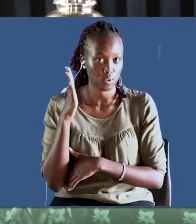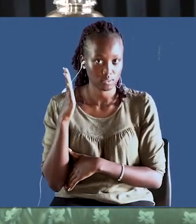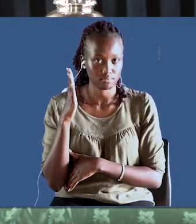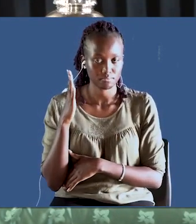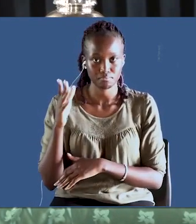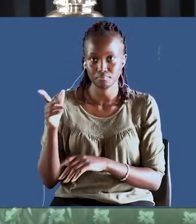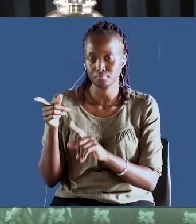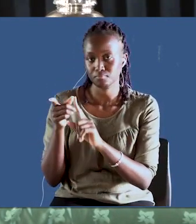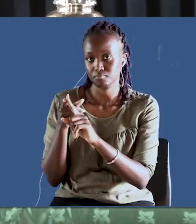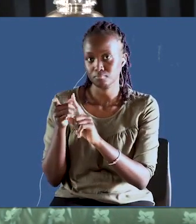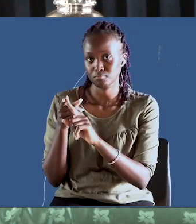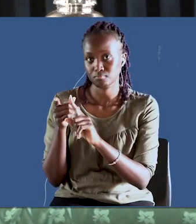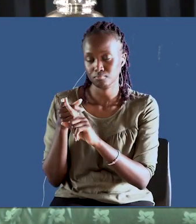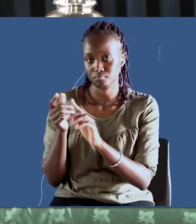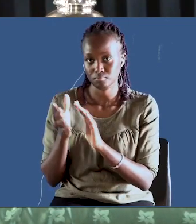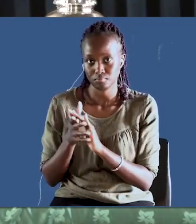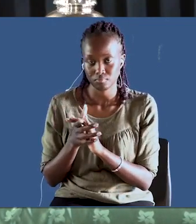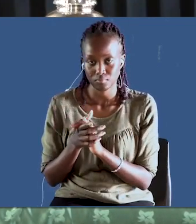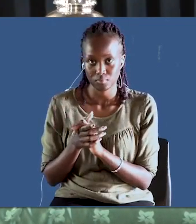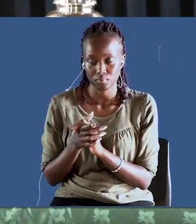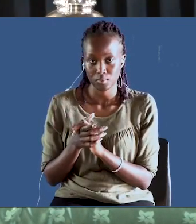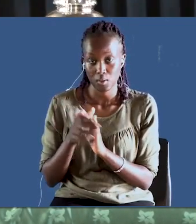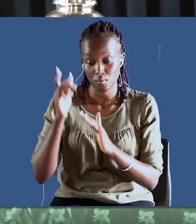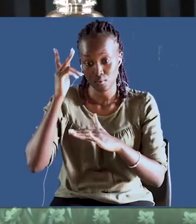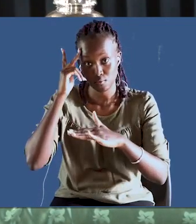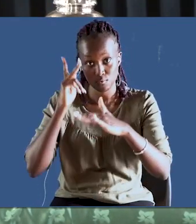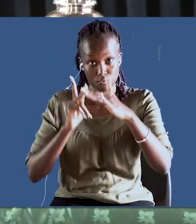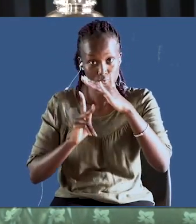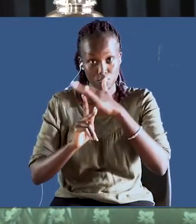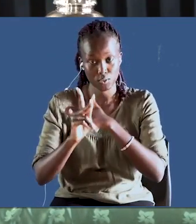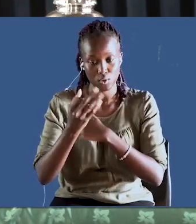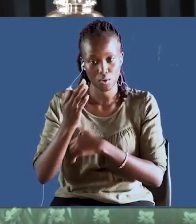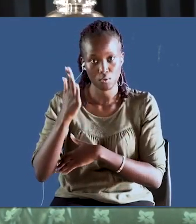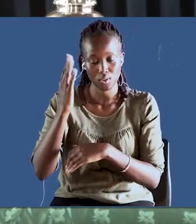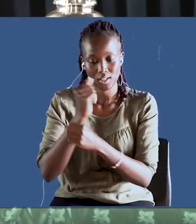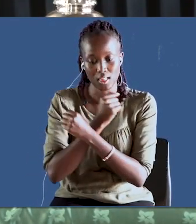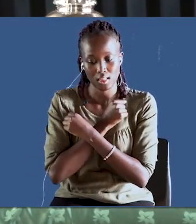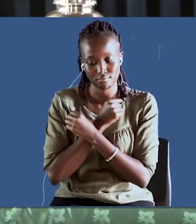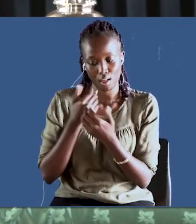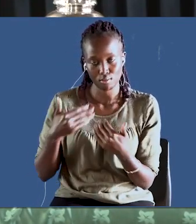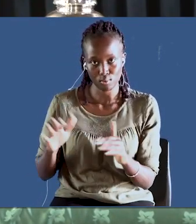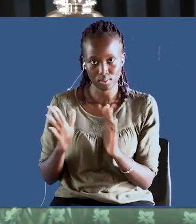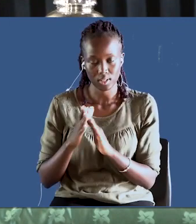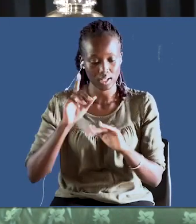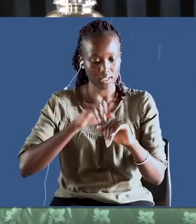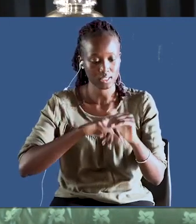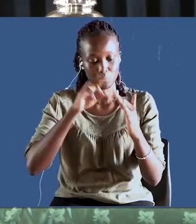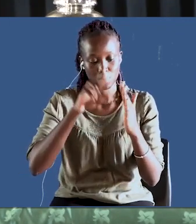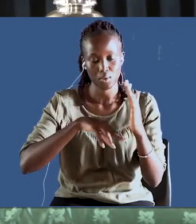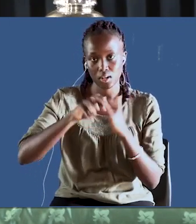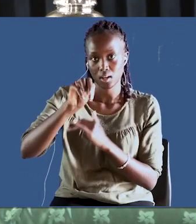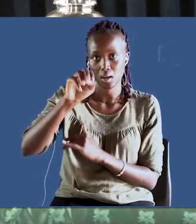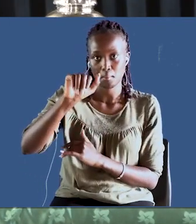Number one is losing the vision of God's love. In Malachi chapter 1, verse